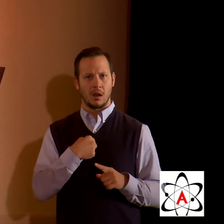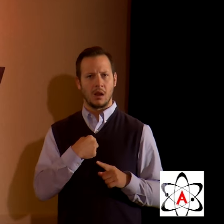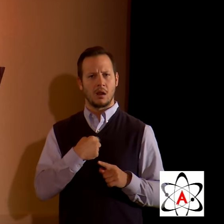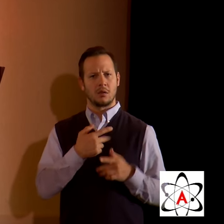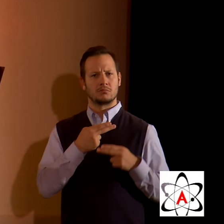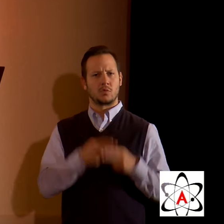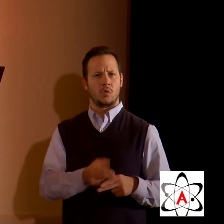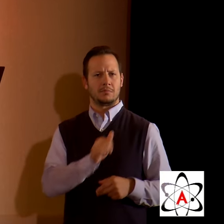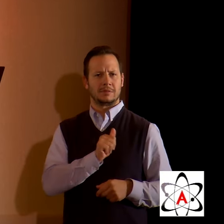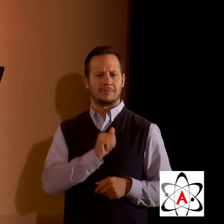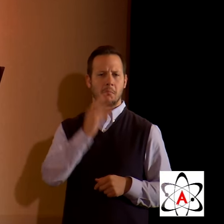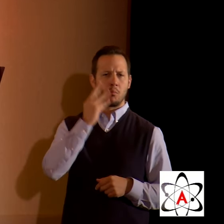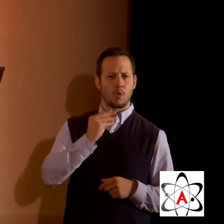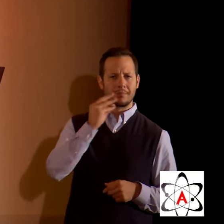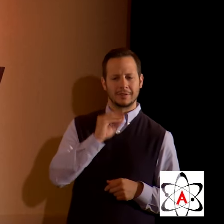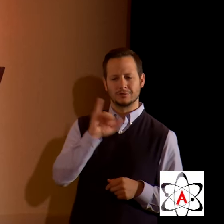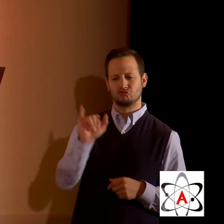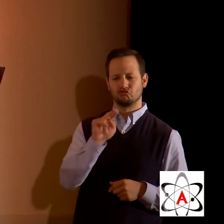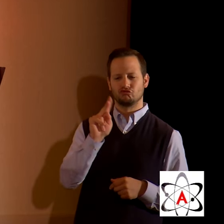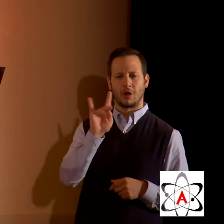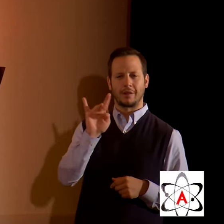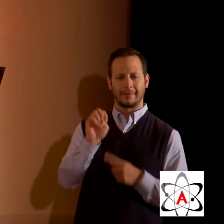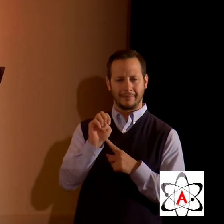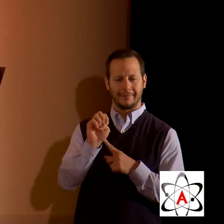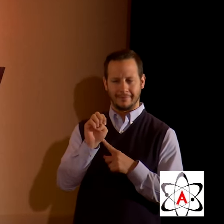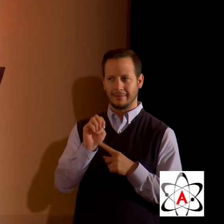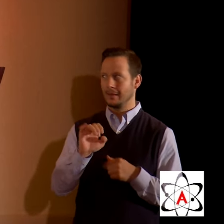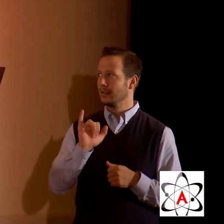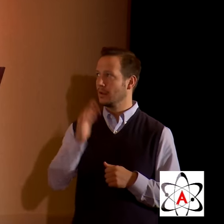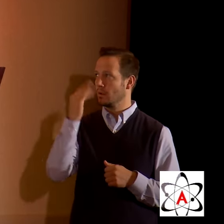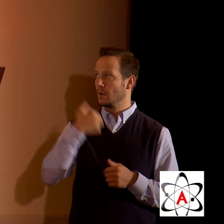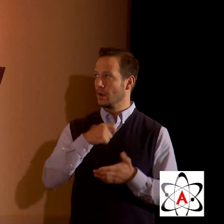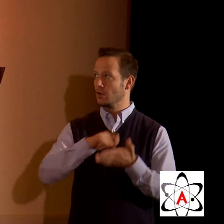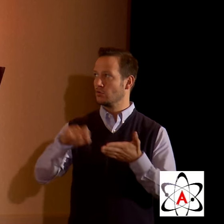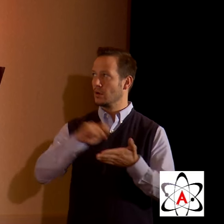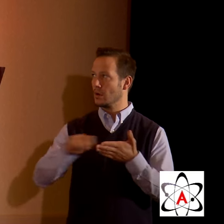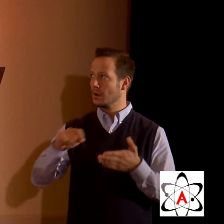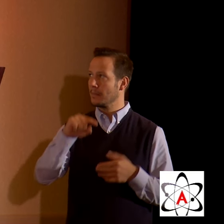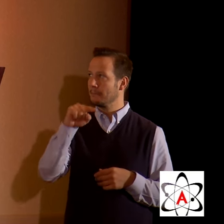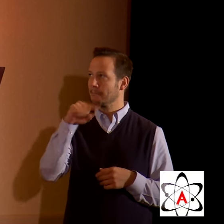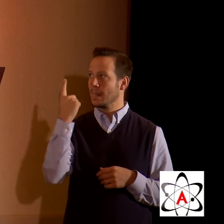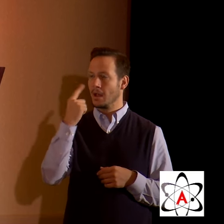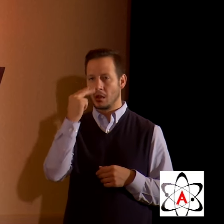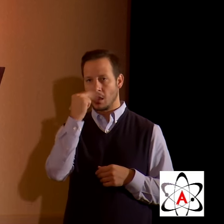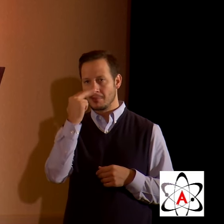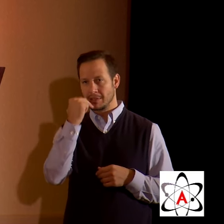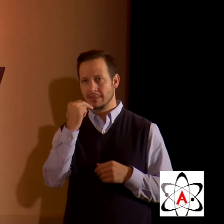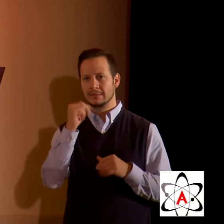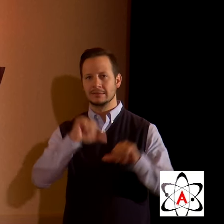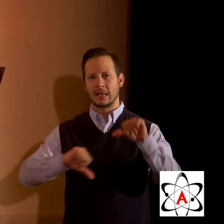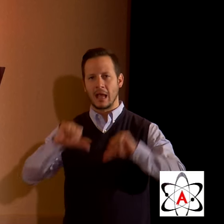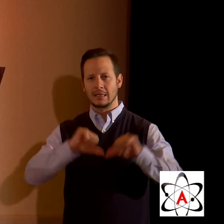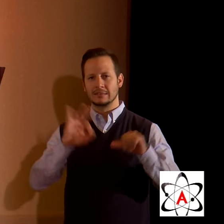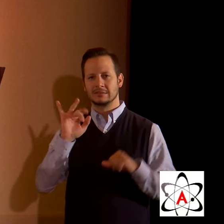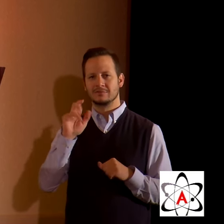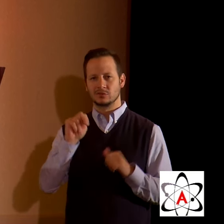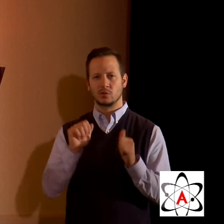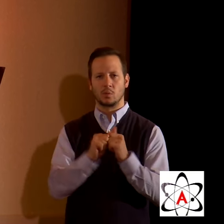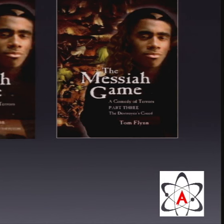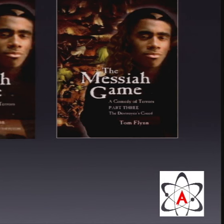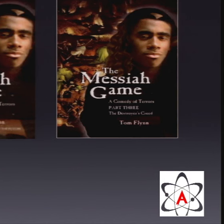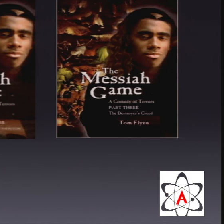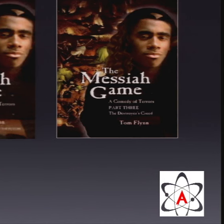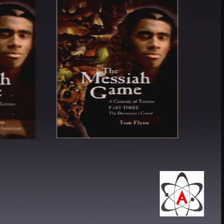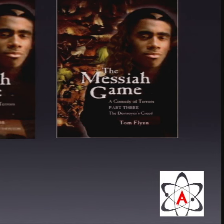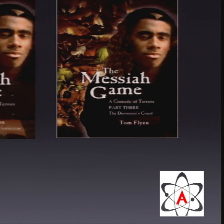junkie. That's one reason I wrote a series of black comedy science fiction novels with Mormon themes. My